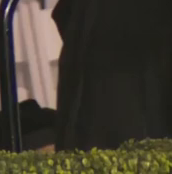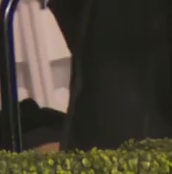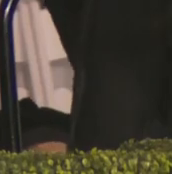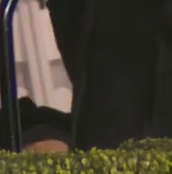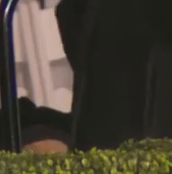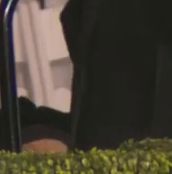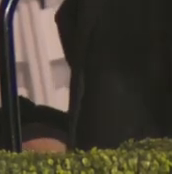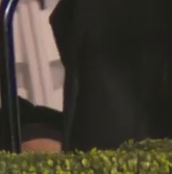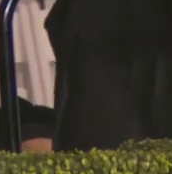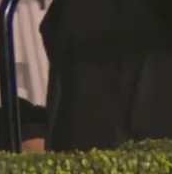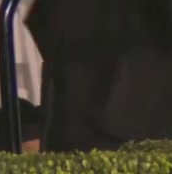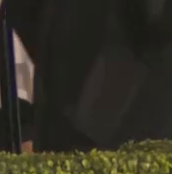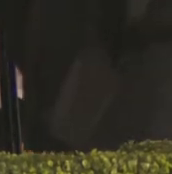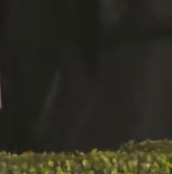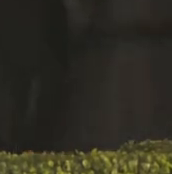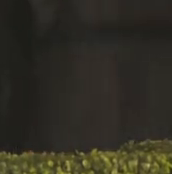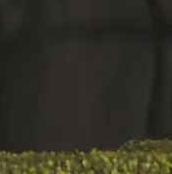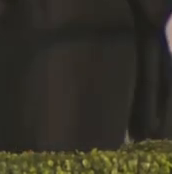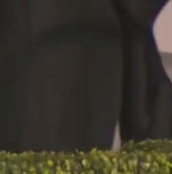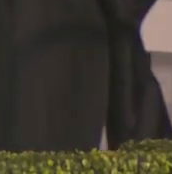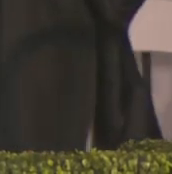Owen Webisono Onkowiyoyo.